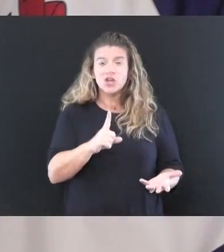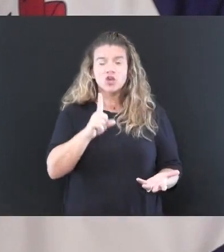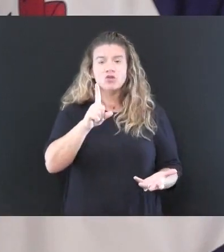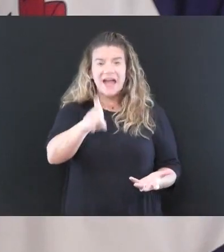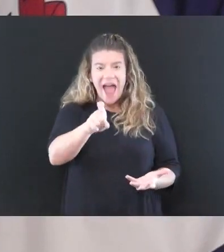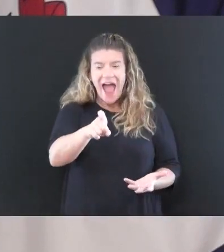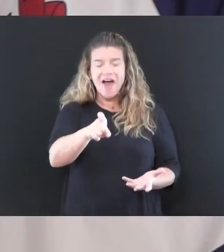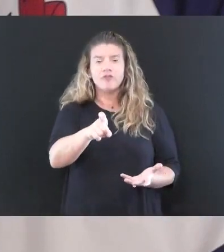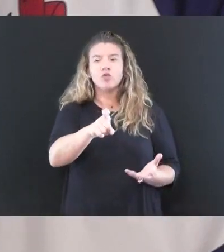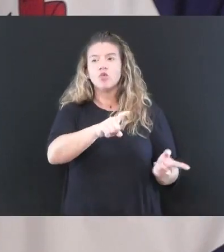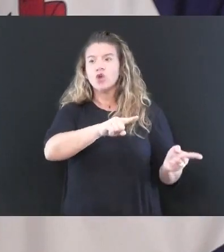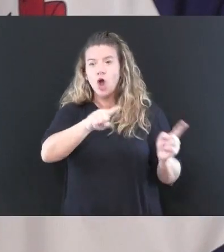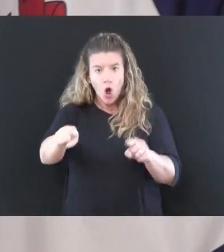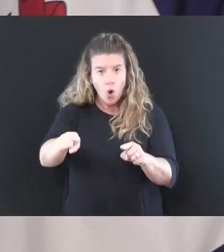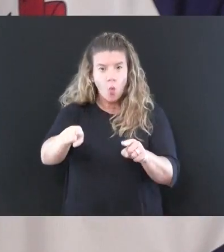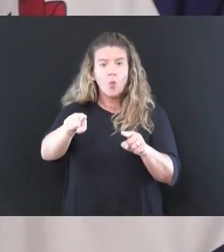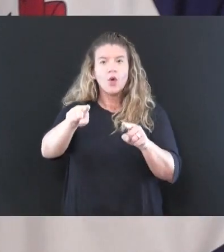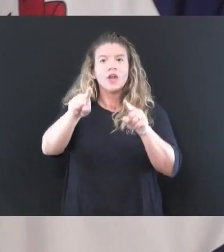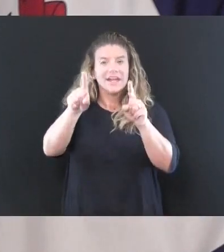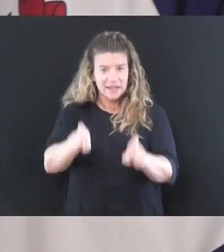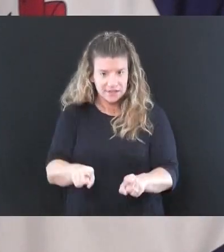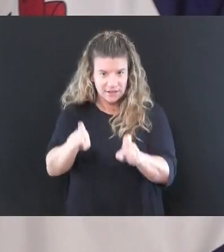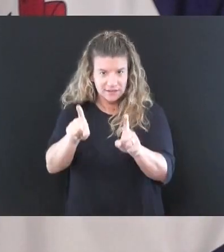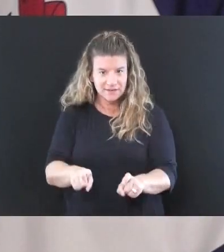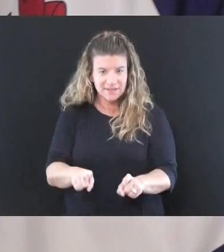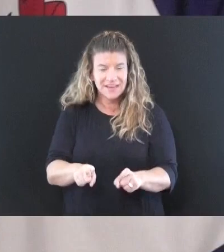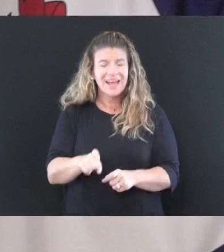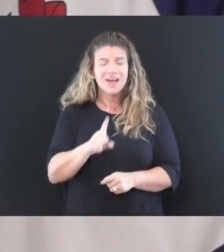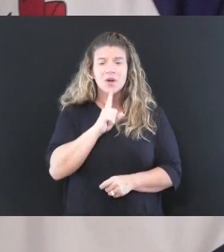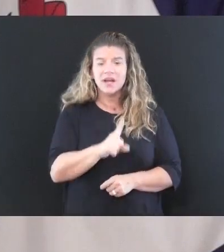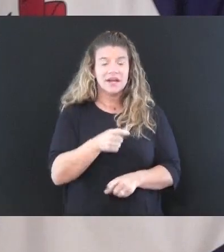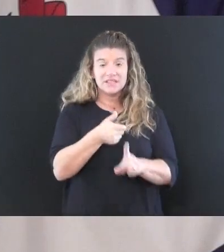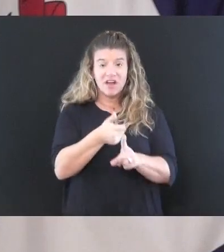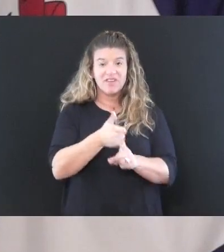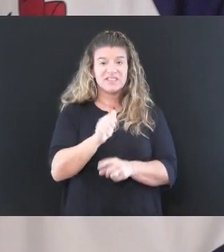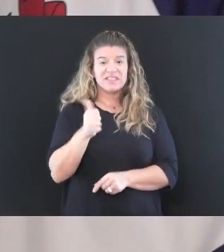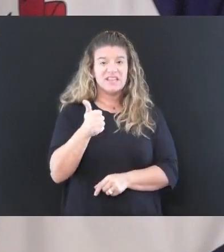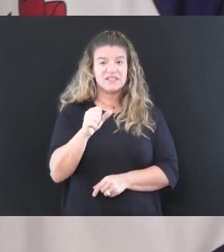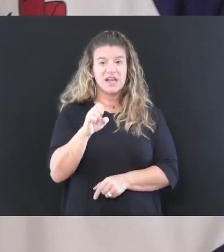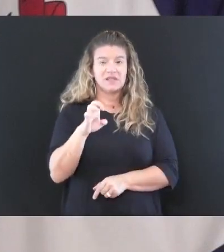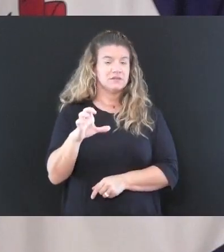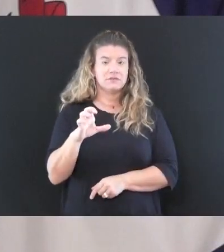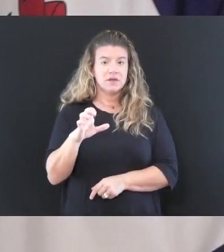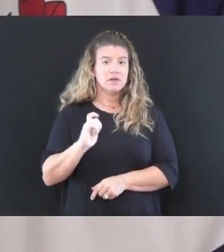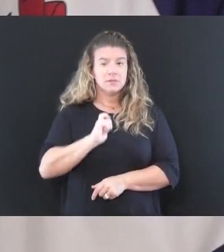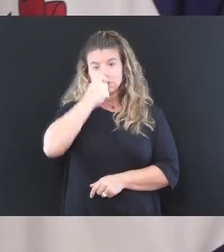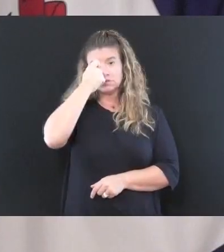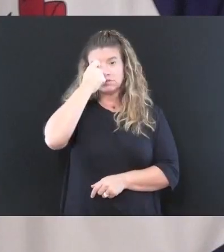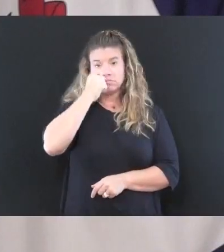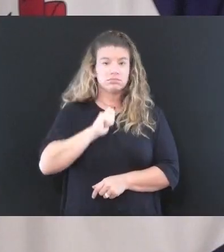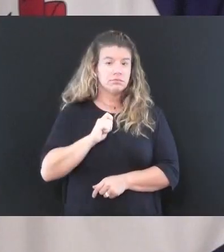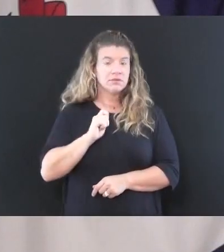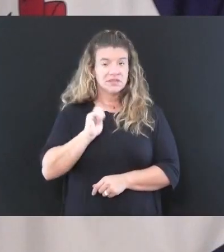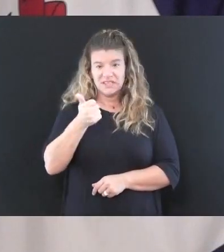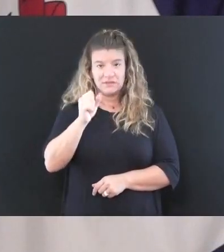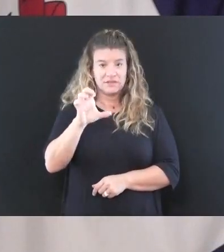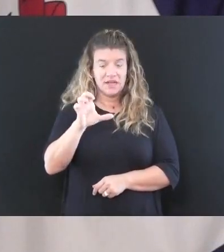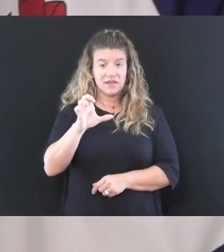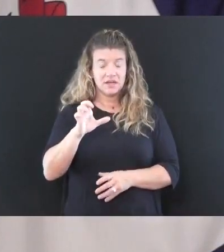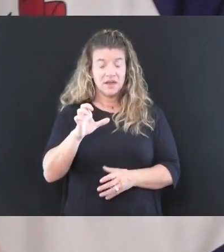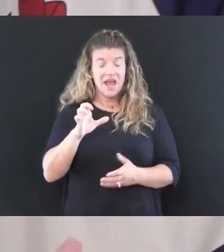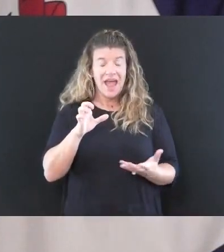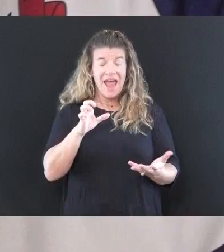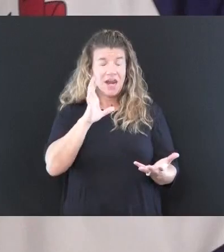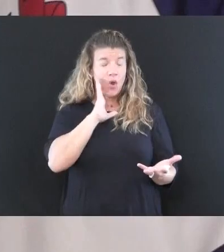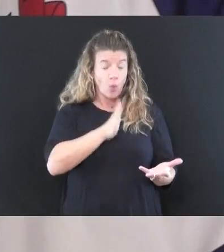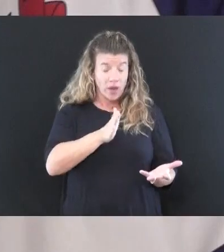got to do is go do a 10-second test, and absolutely what will it do? It will